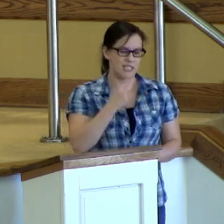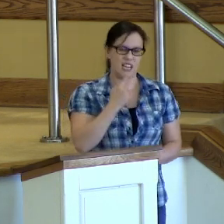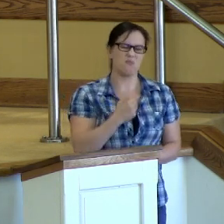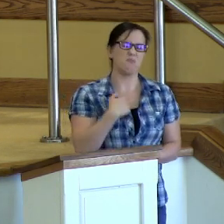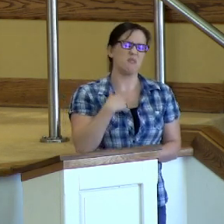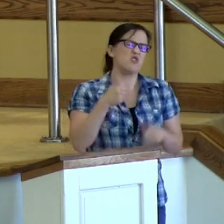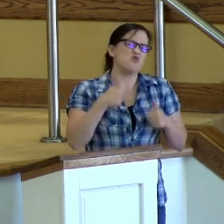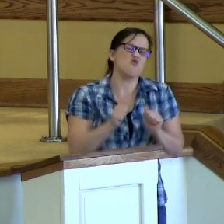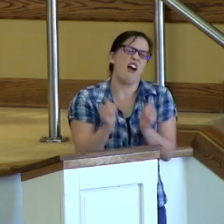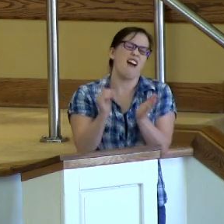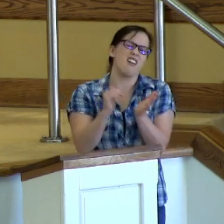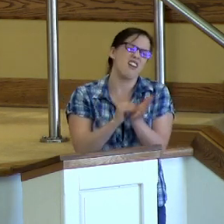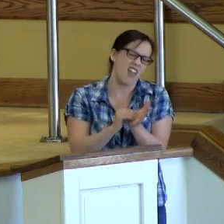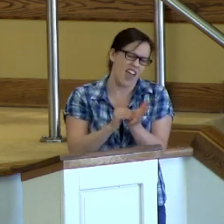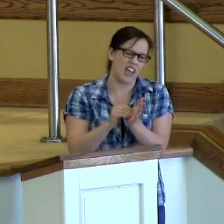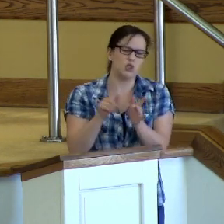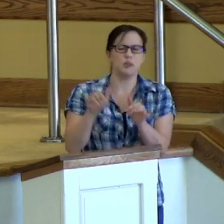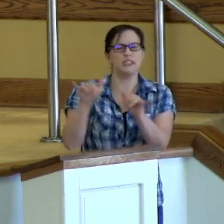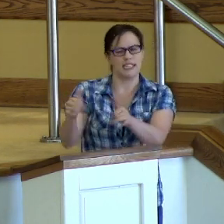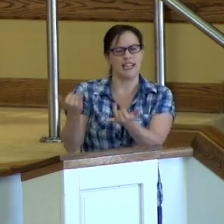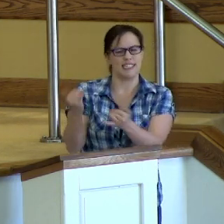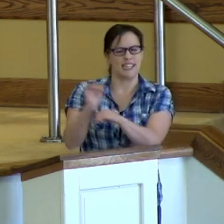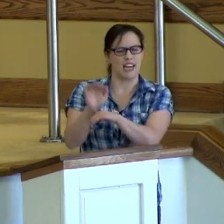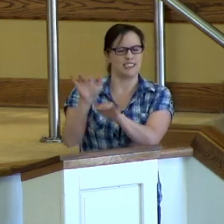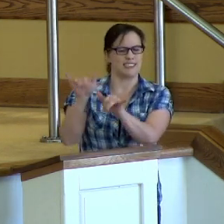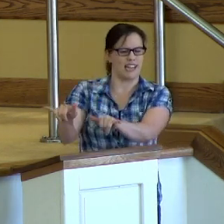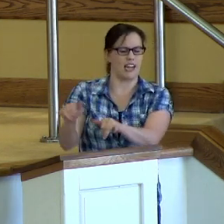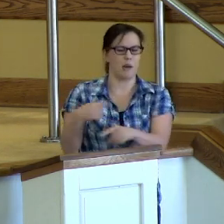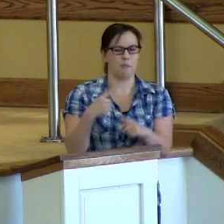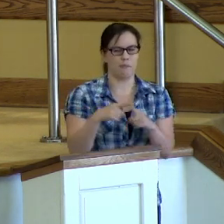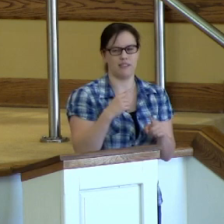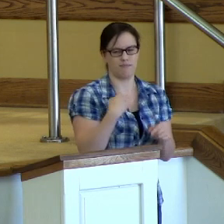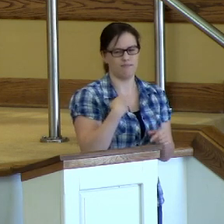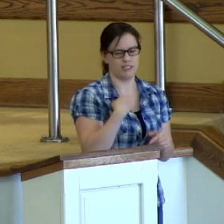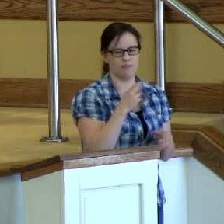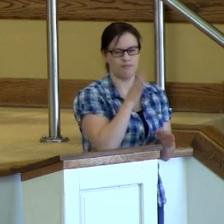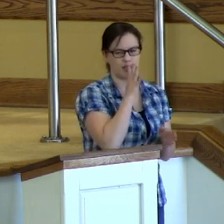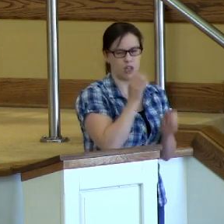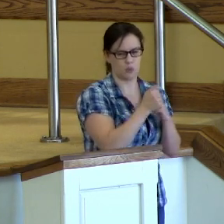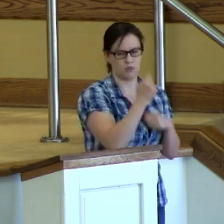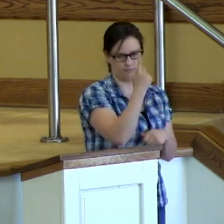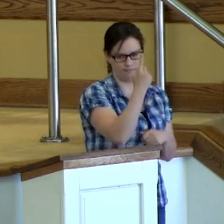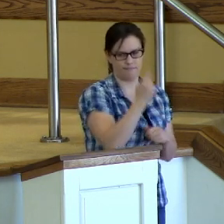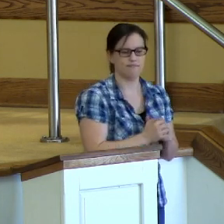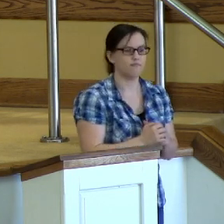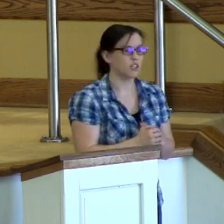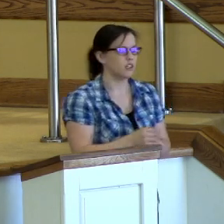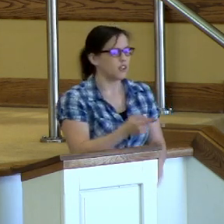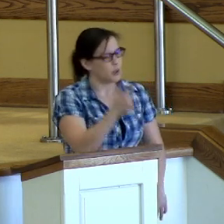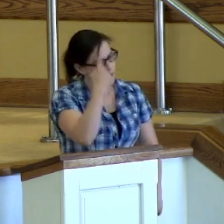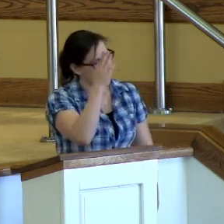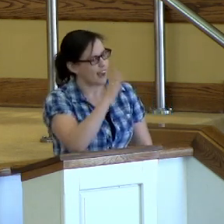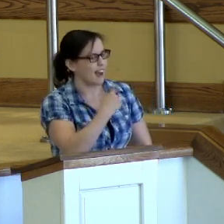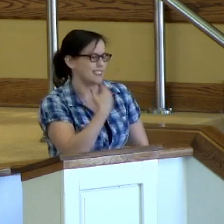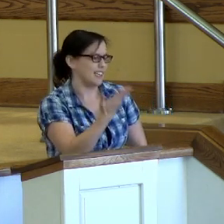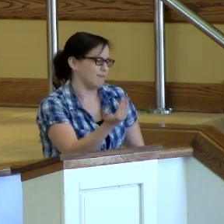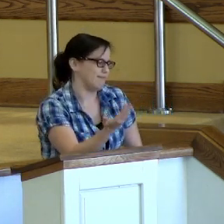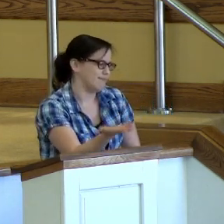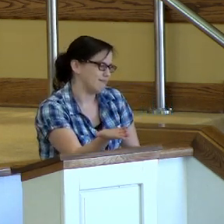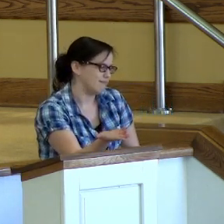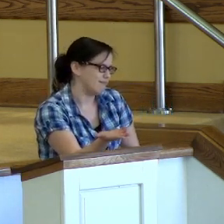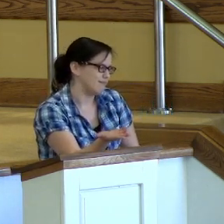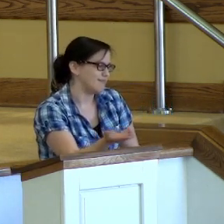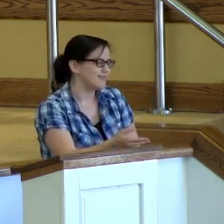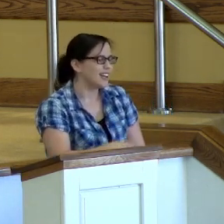says, just hang out another night, and I'll see what God says. Well, What do you think? And God